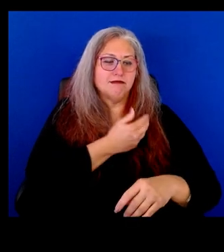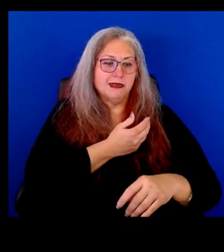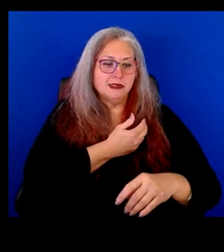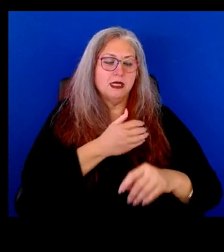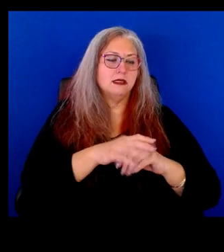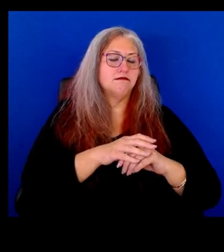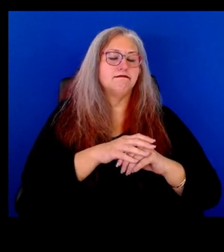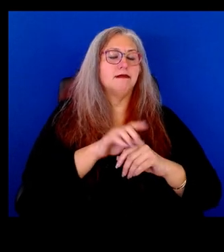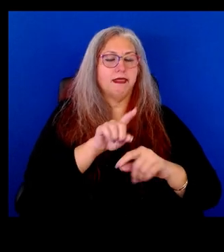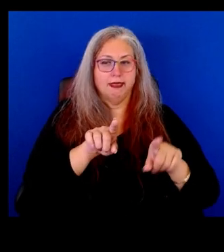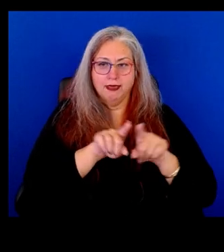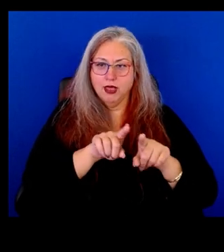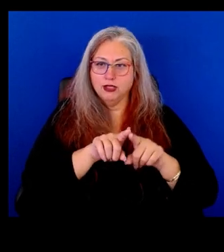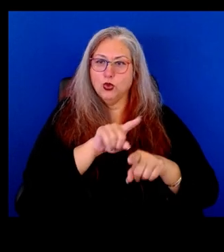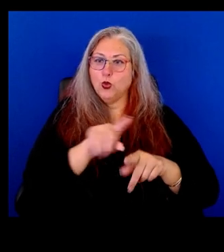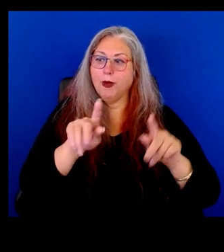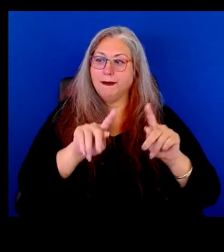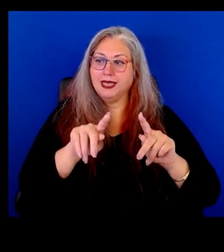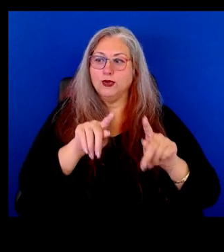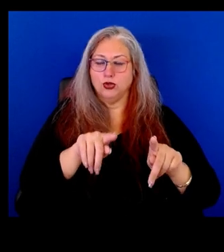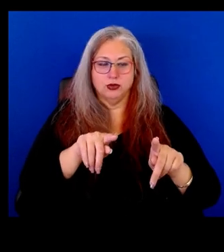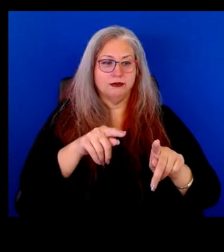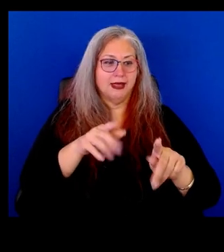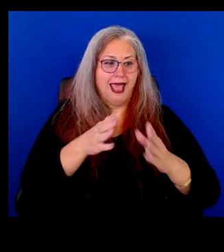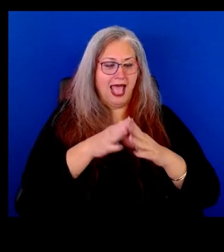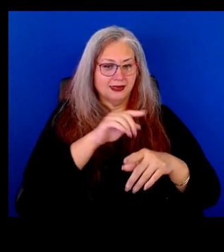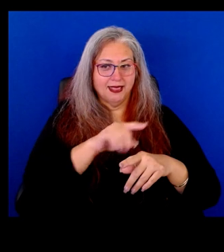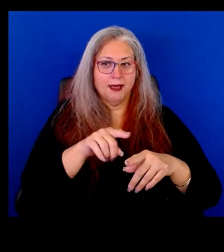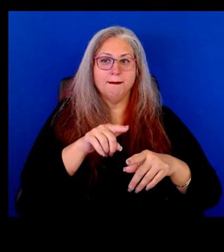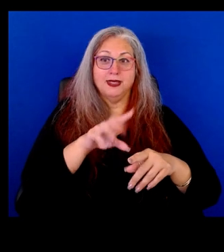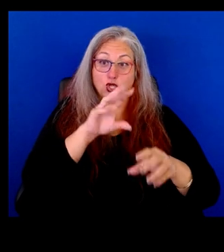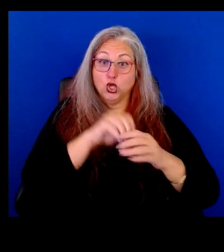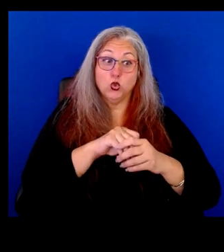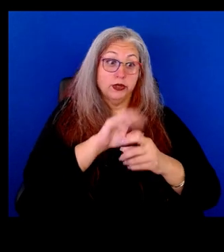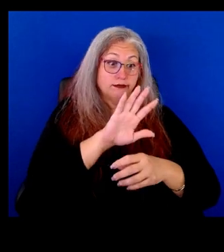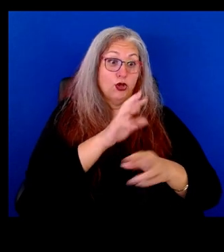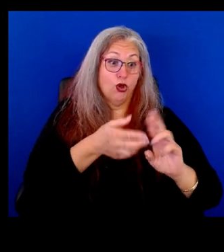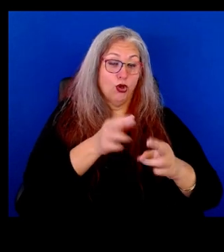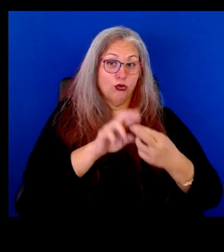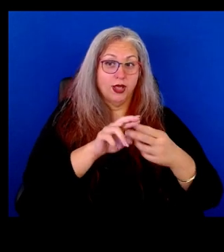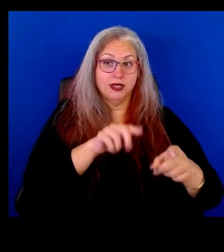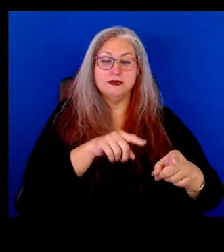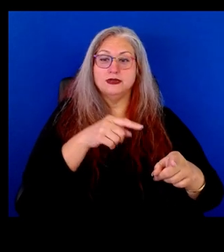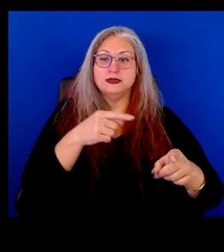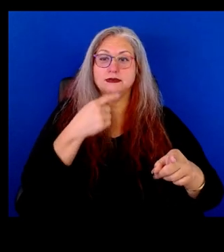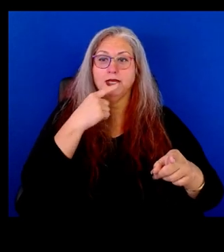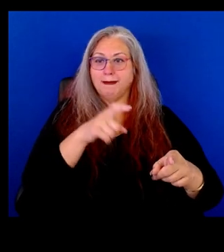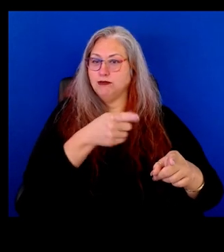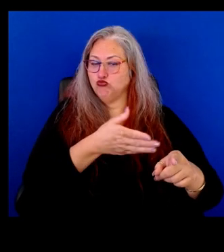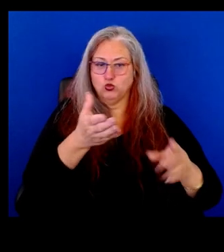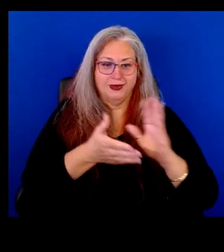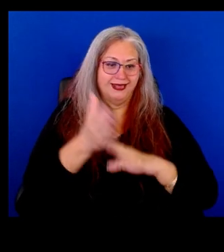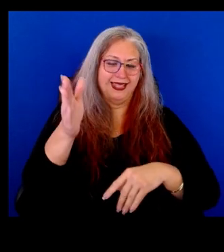genocide. Also, the people are being asked, including her relatives, that they